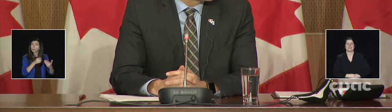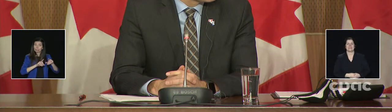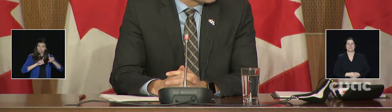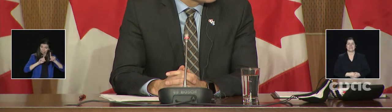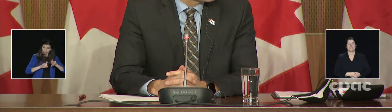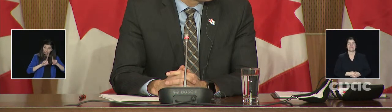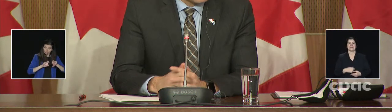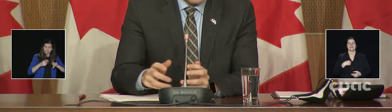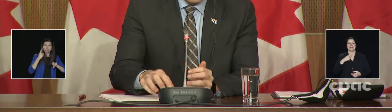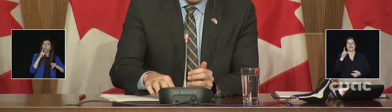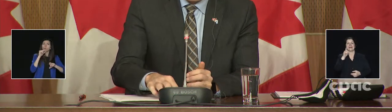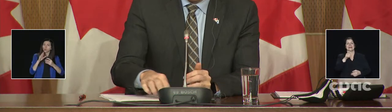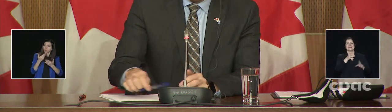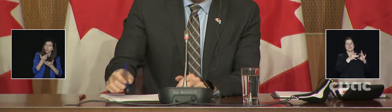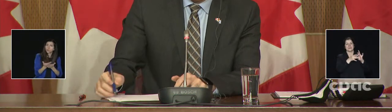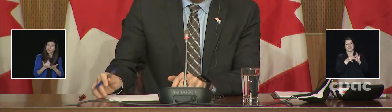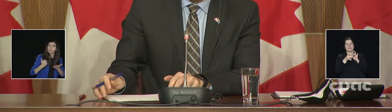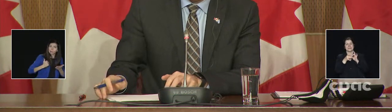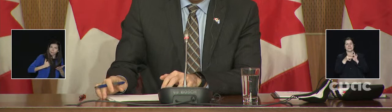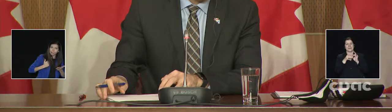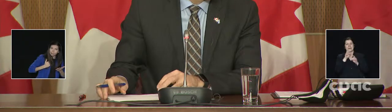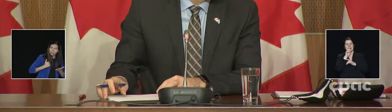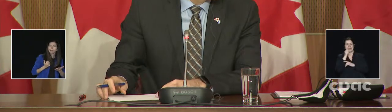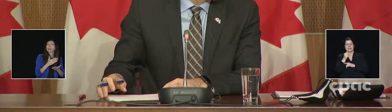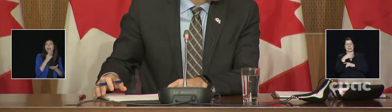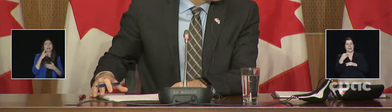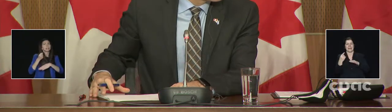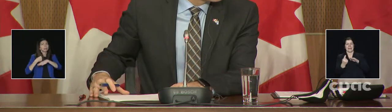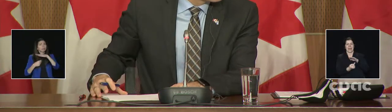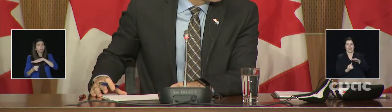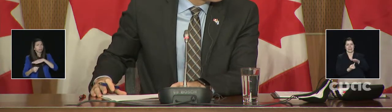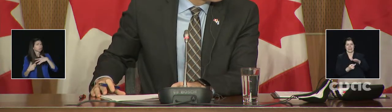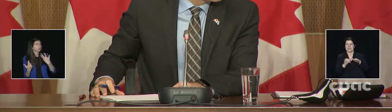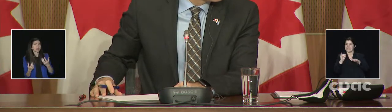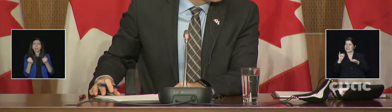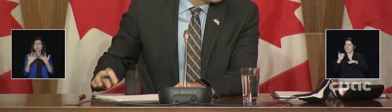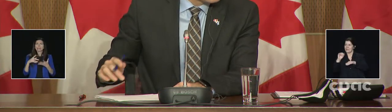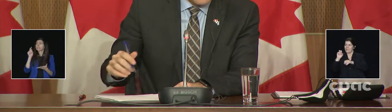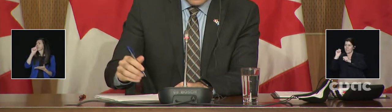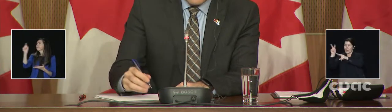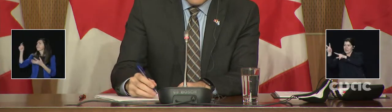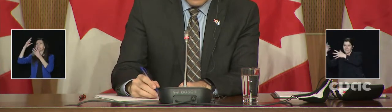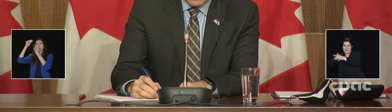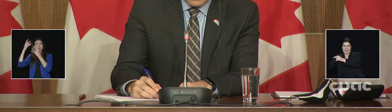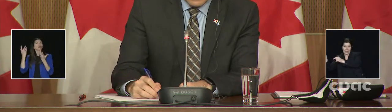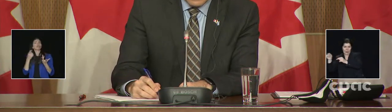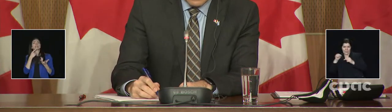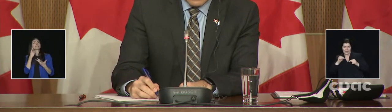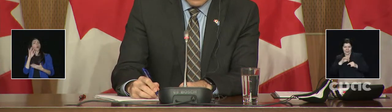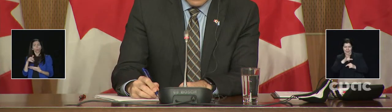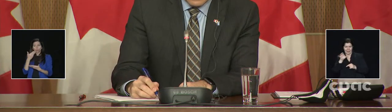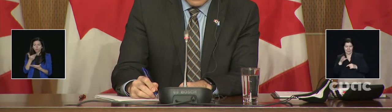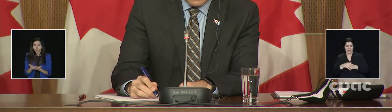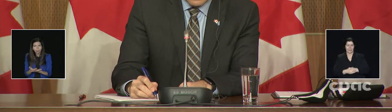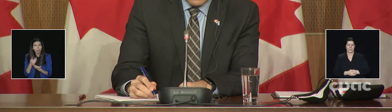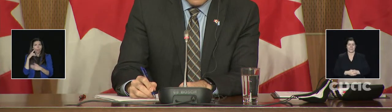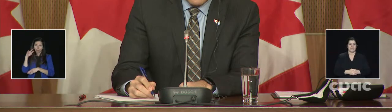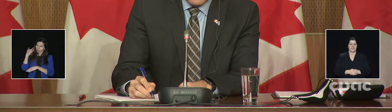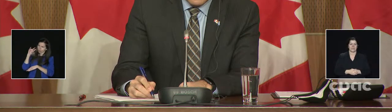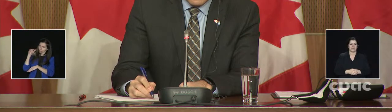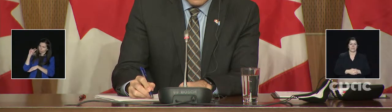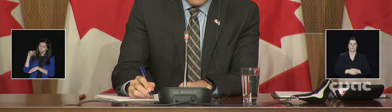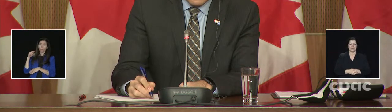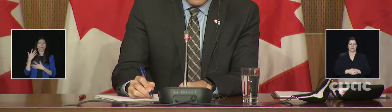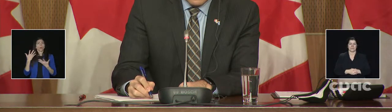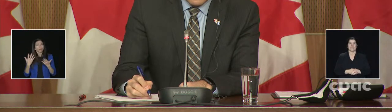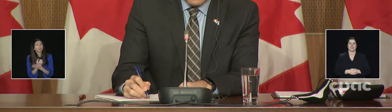incoming travelers. The government's social media posts have been saying you will have to quarantine, you will be tested at the airport, as if this policy is fully enforced. You're saying